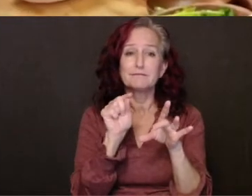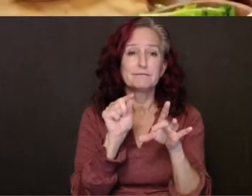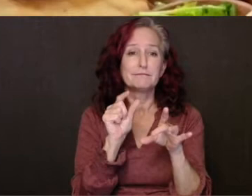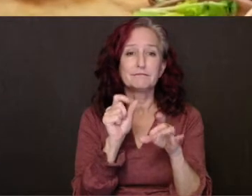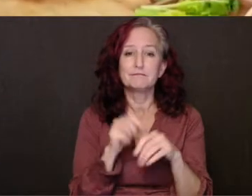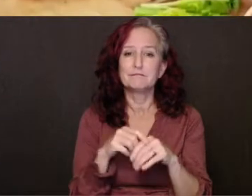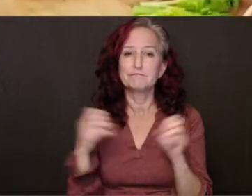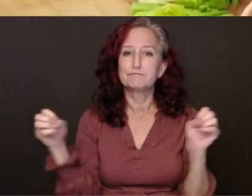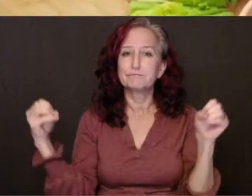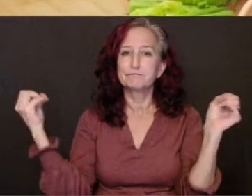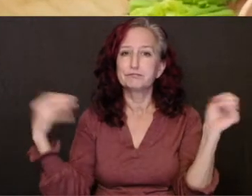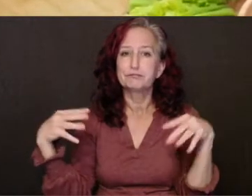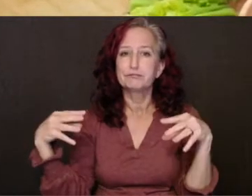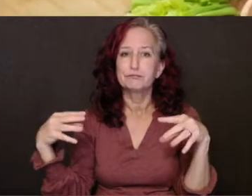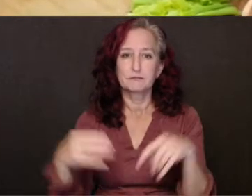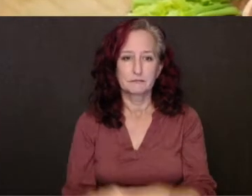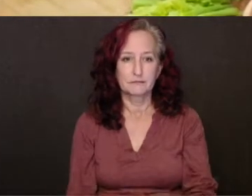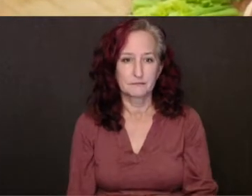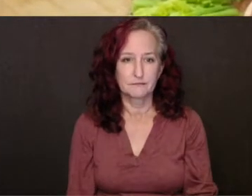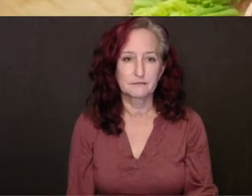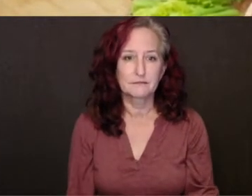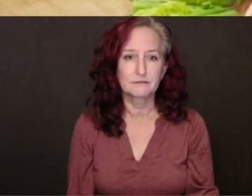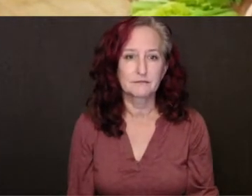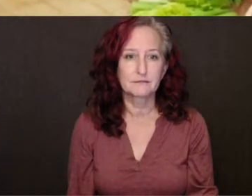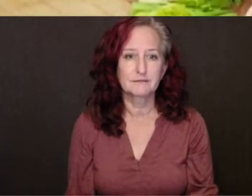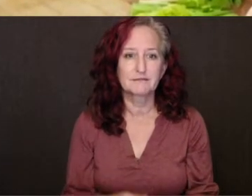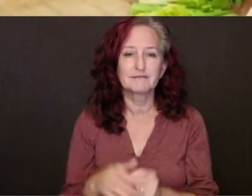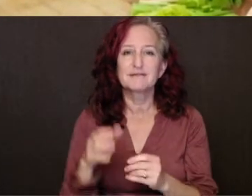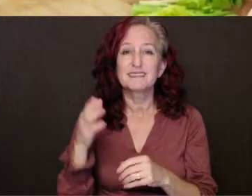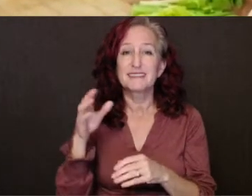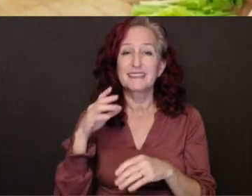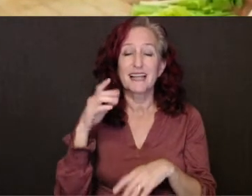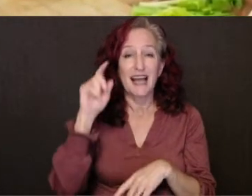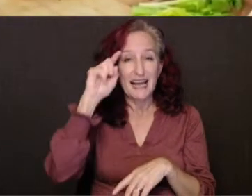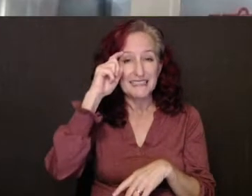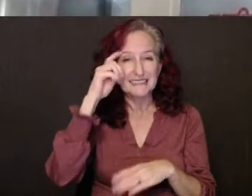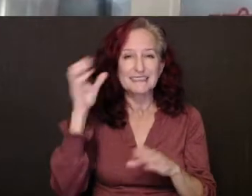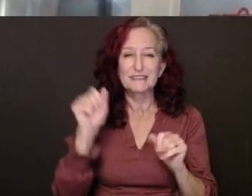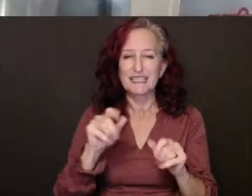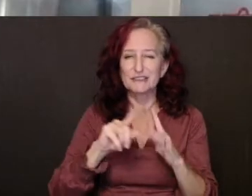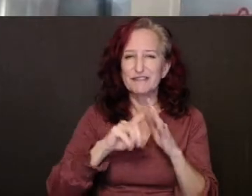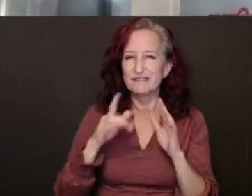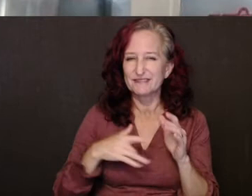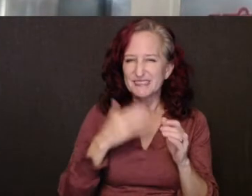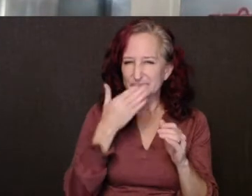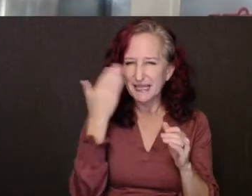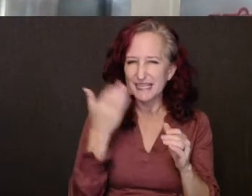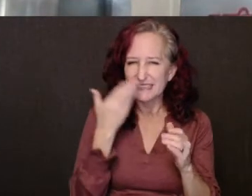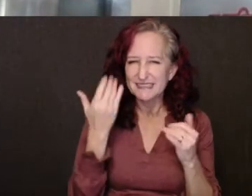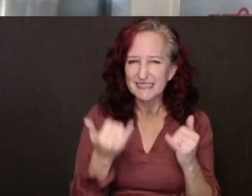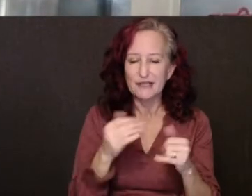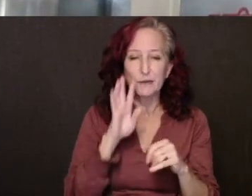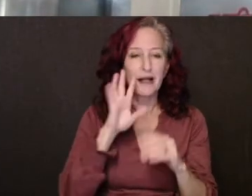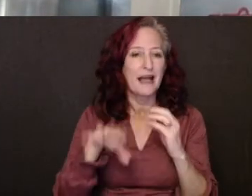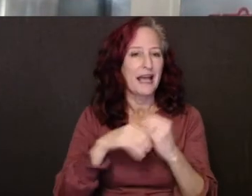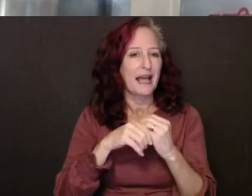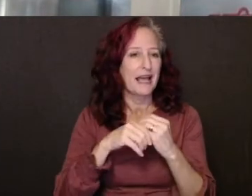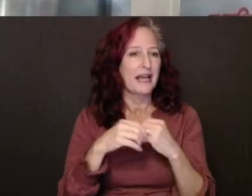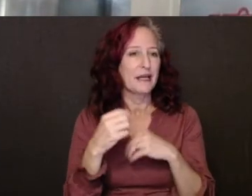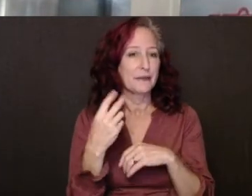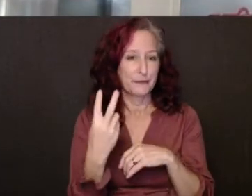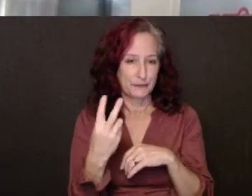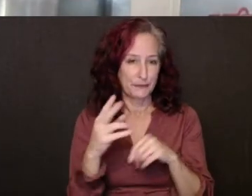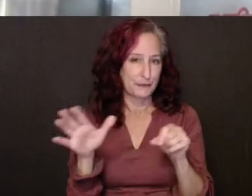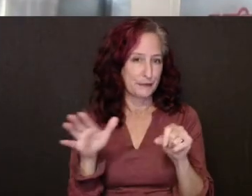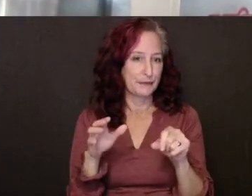them as we would do any carrots, just like a little circle all around like